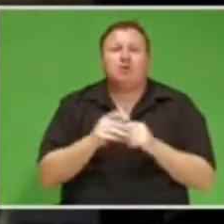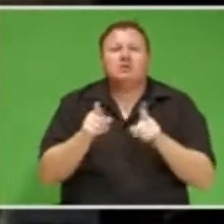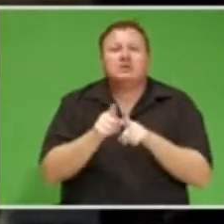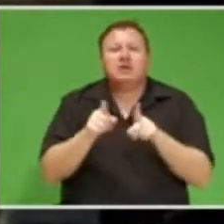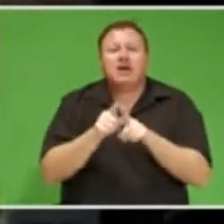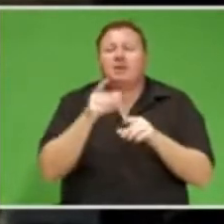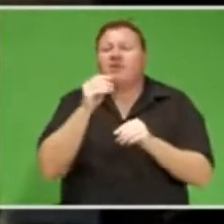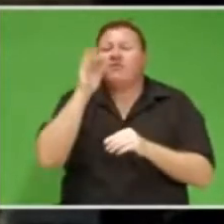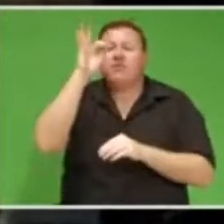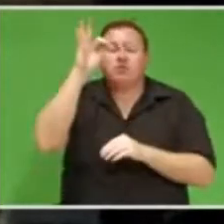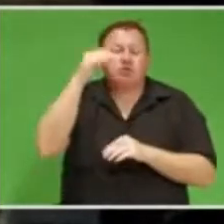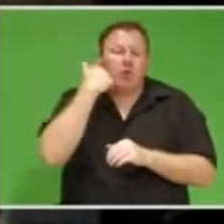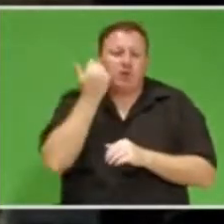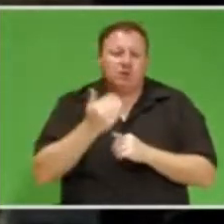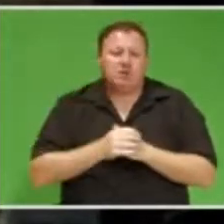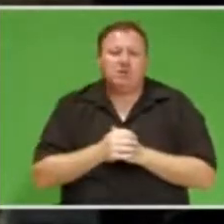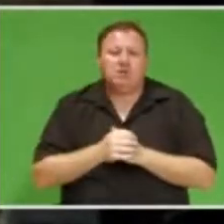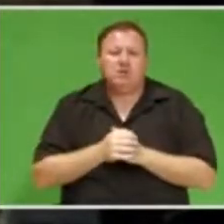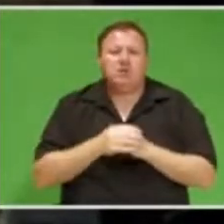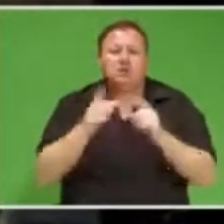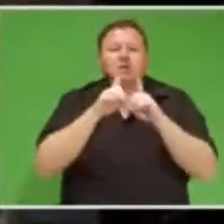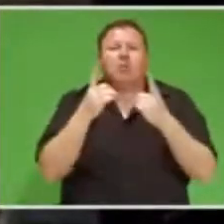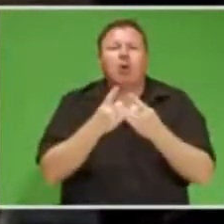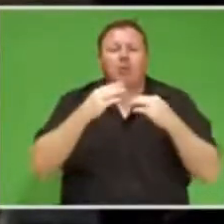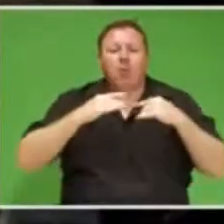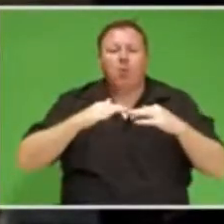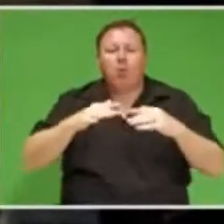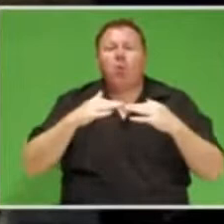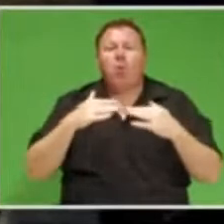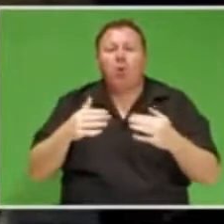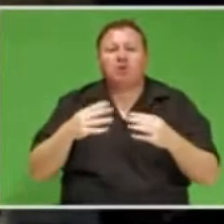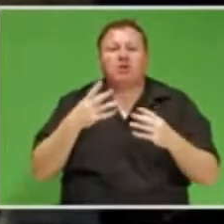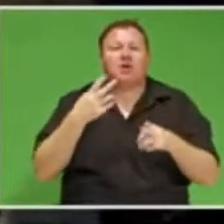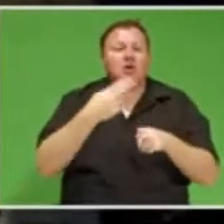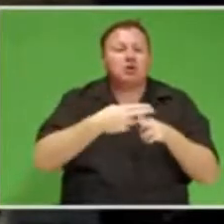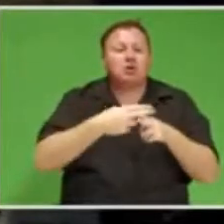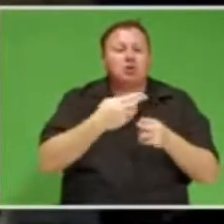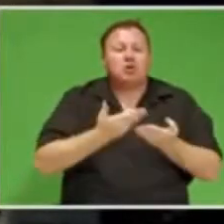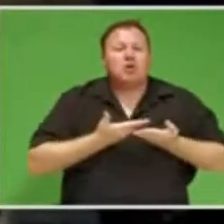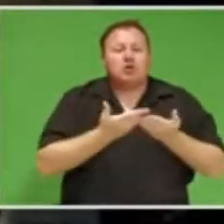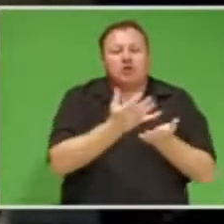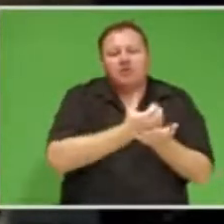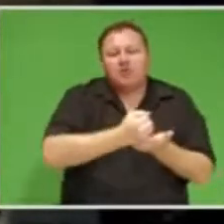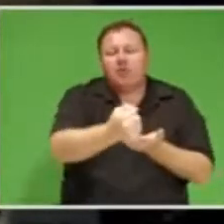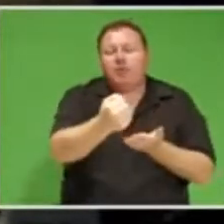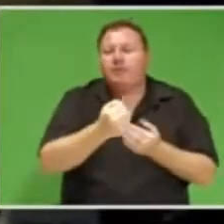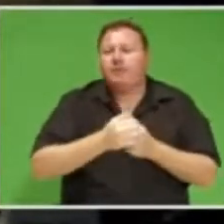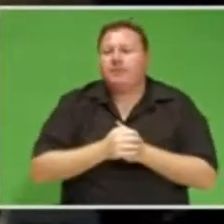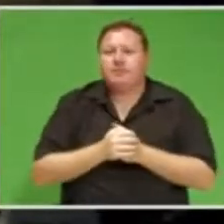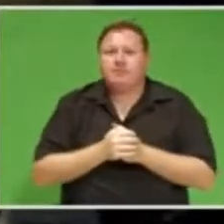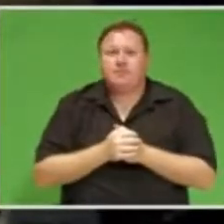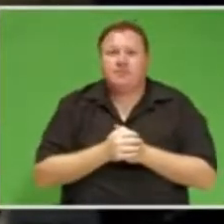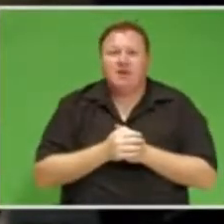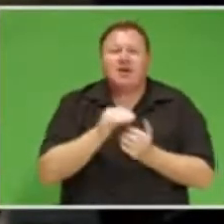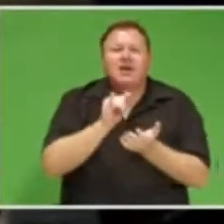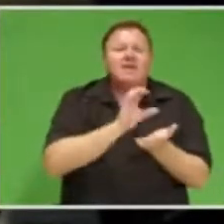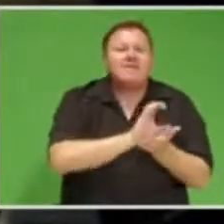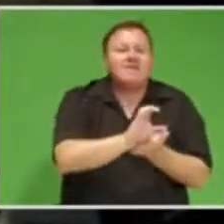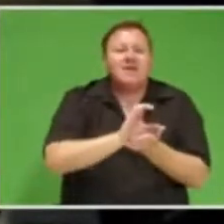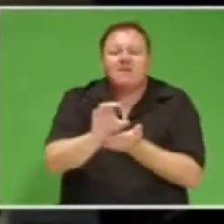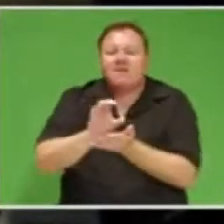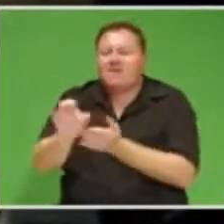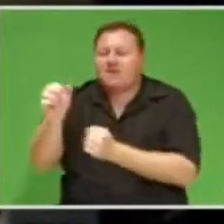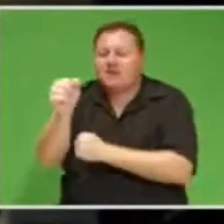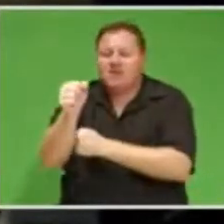of Water and Sanitation is leading the process of investing in major